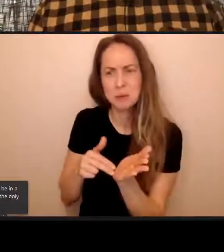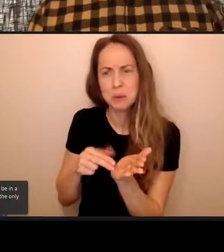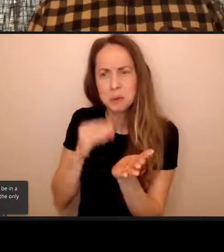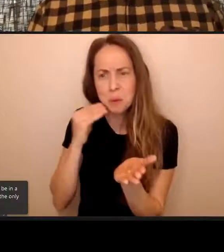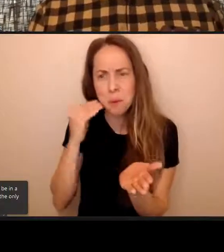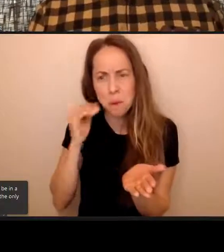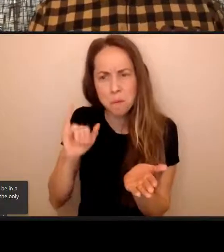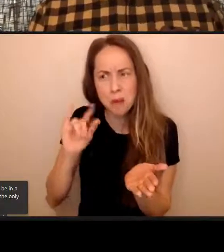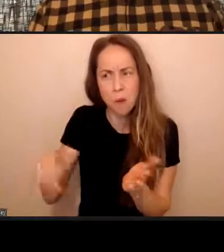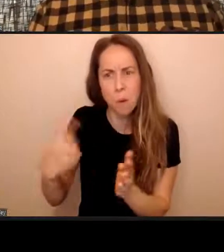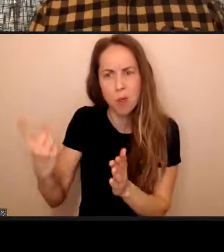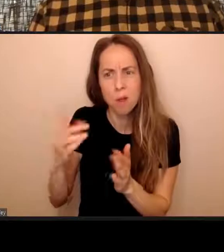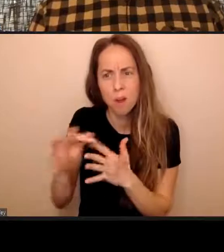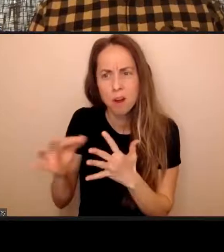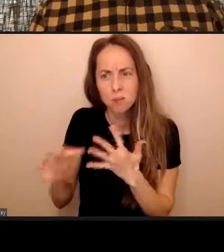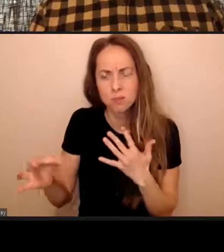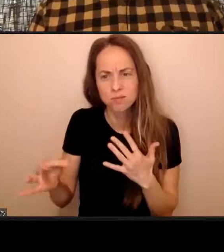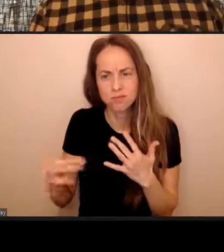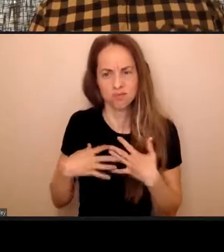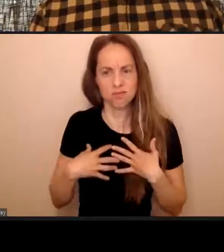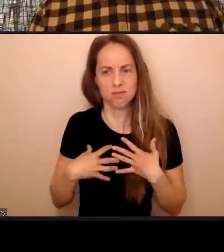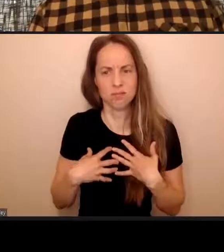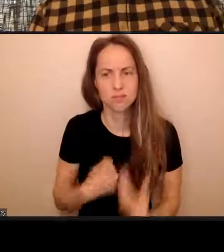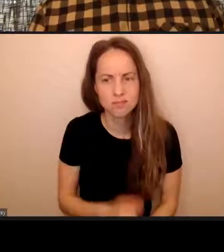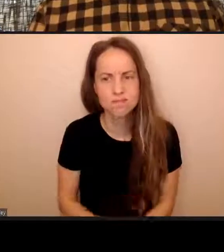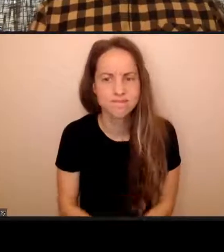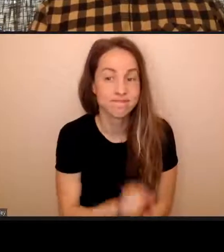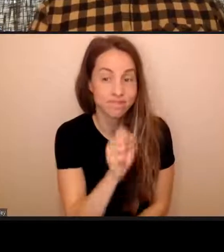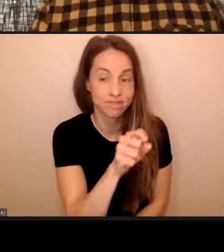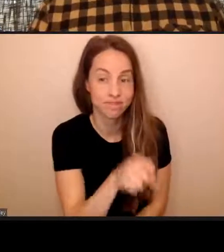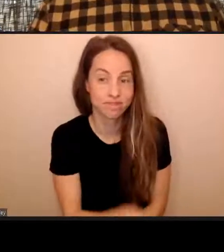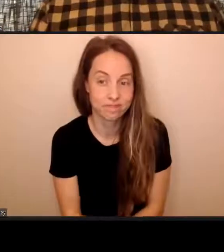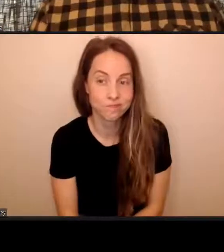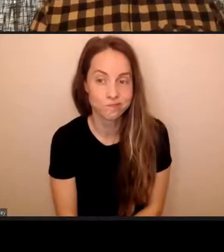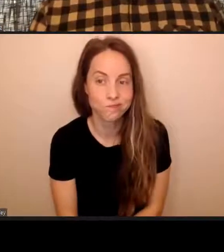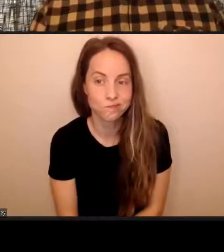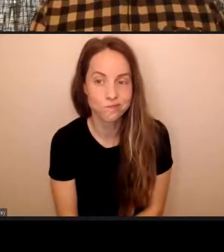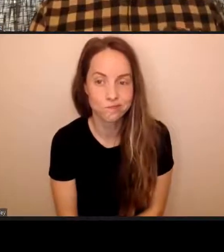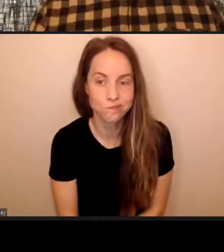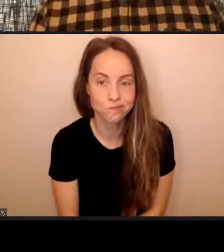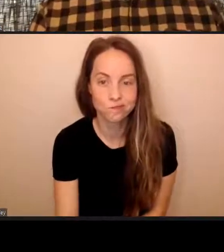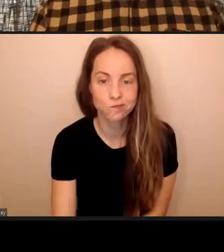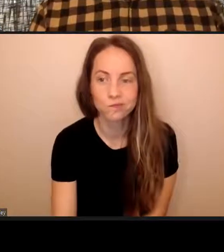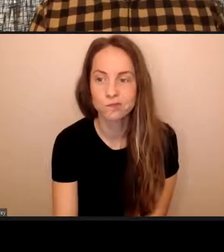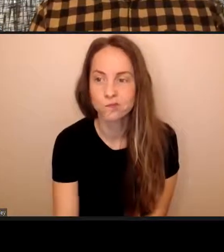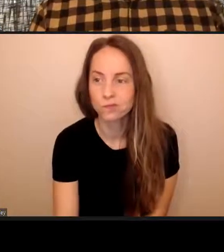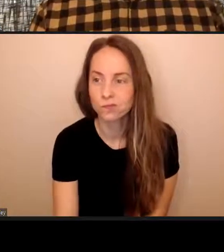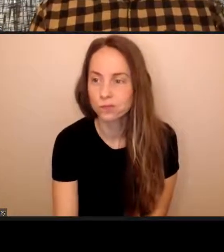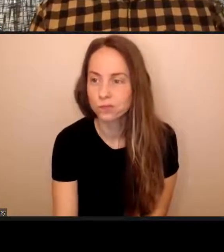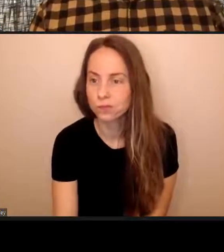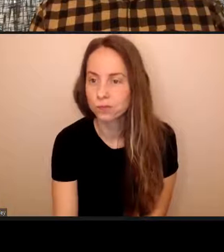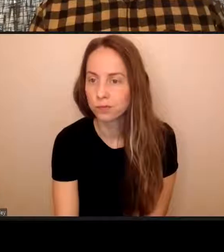had. Yeah. It's and the person's